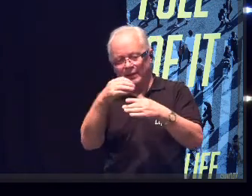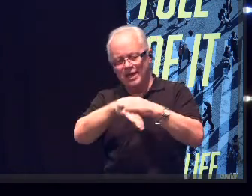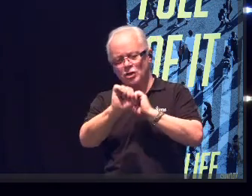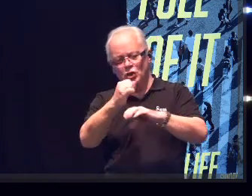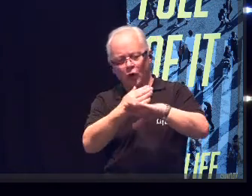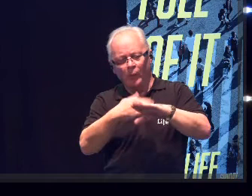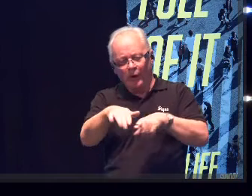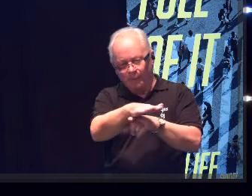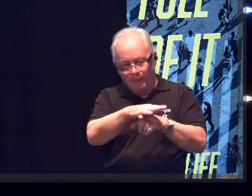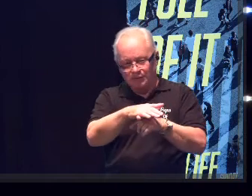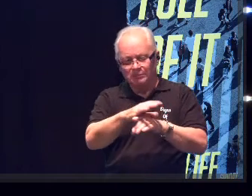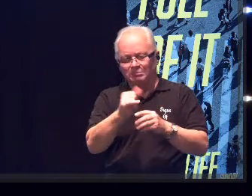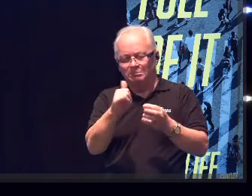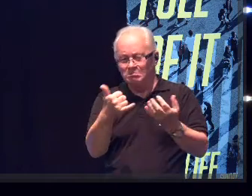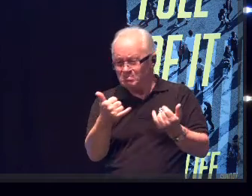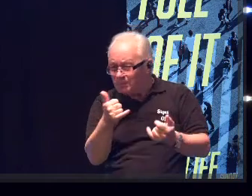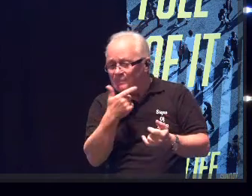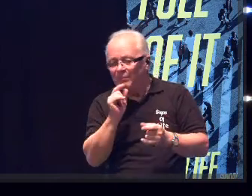or among your friendship circles.